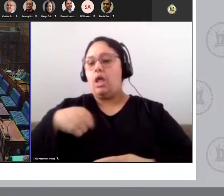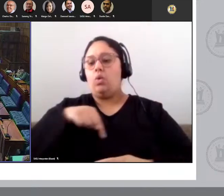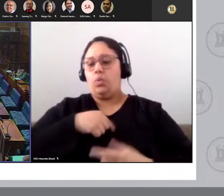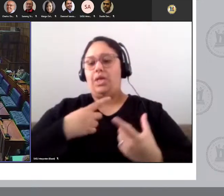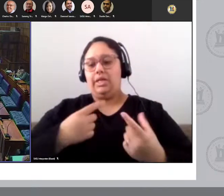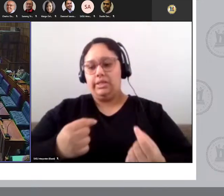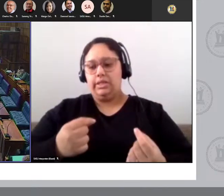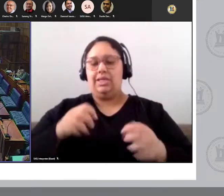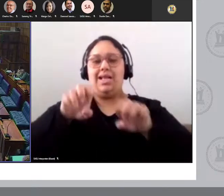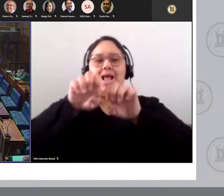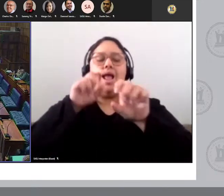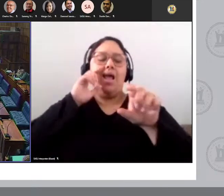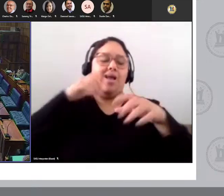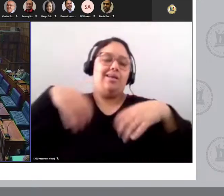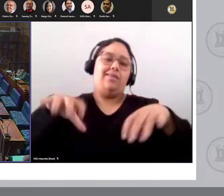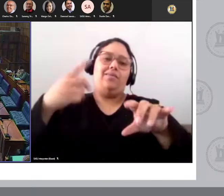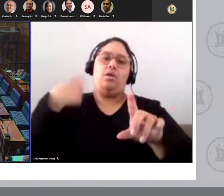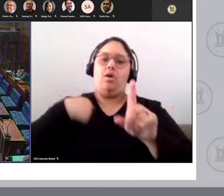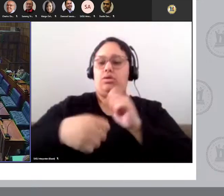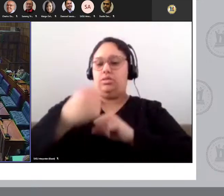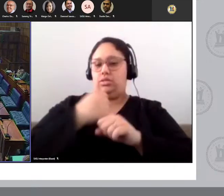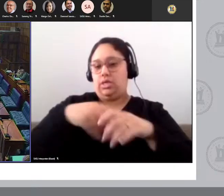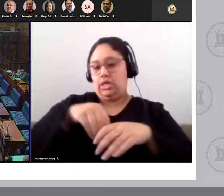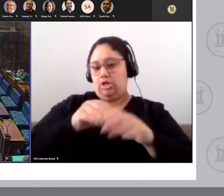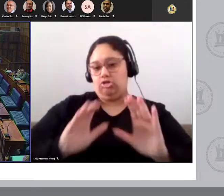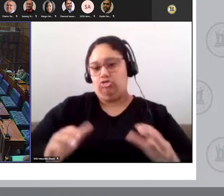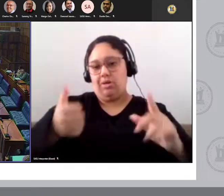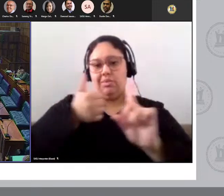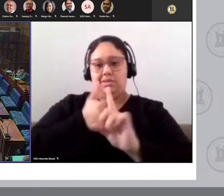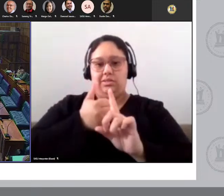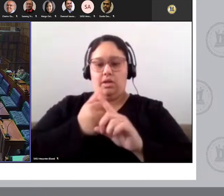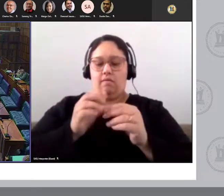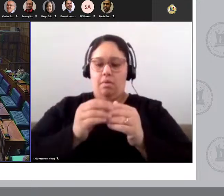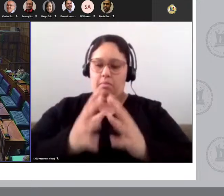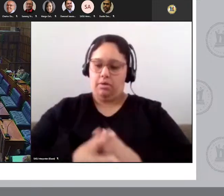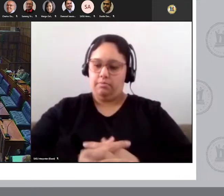a mock exercise last year in the chamber itself, member.